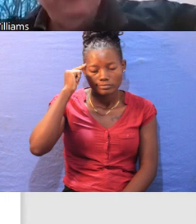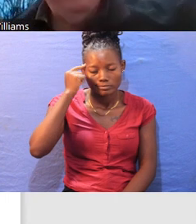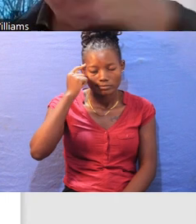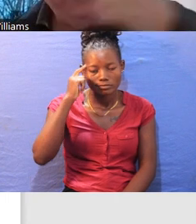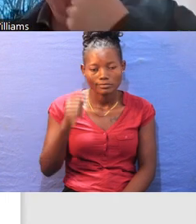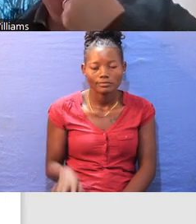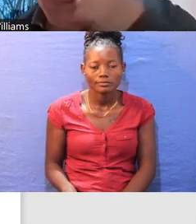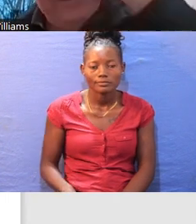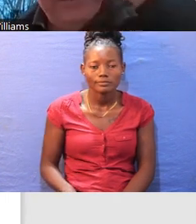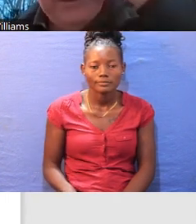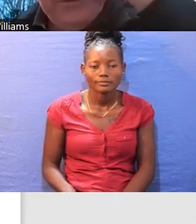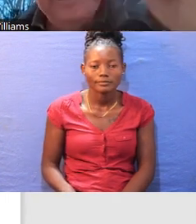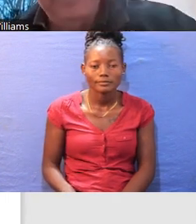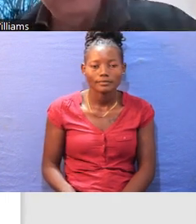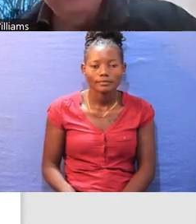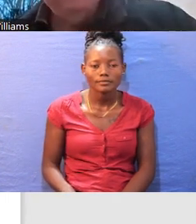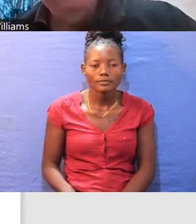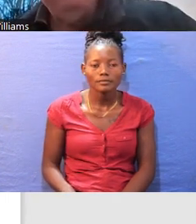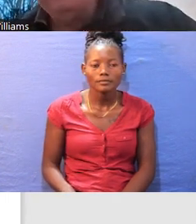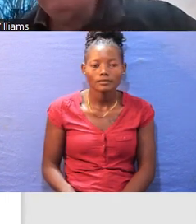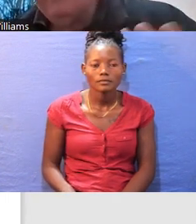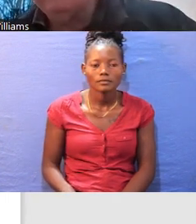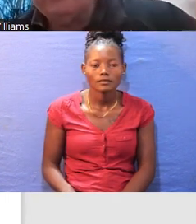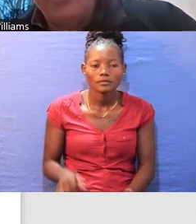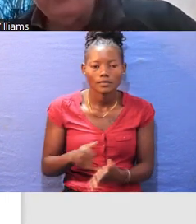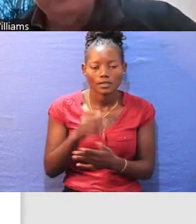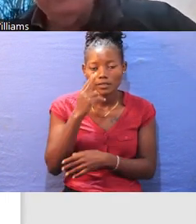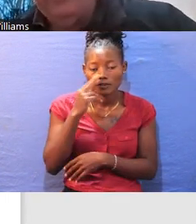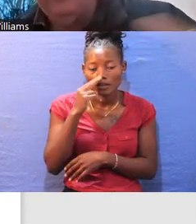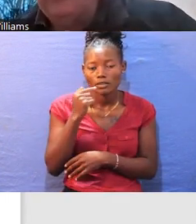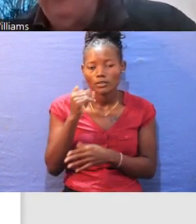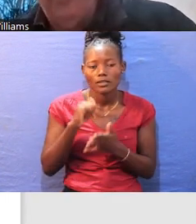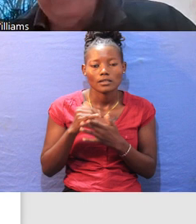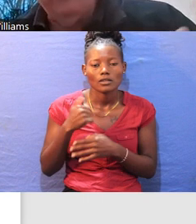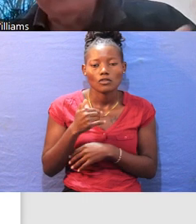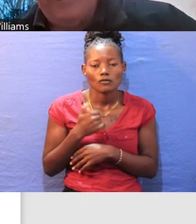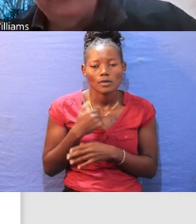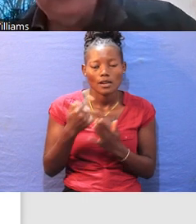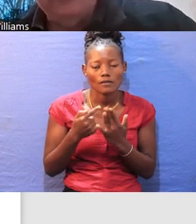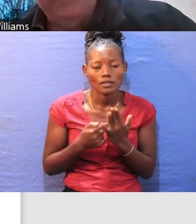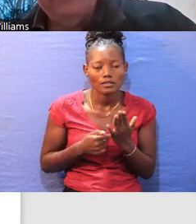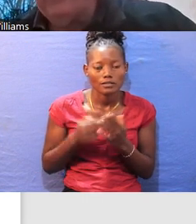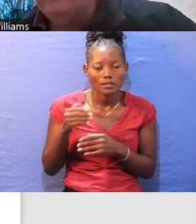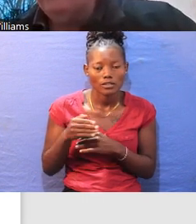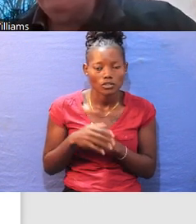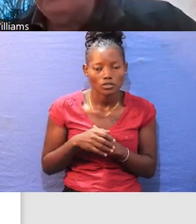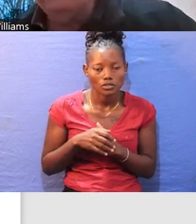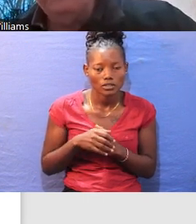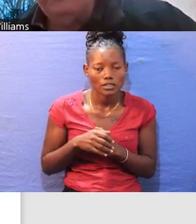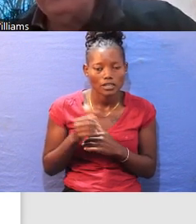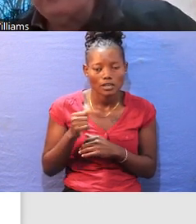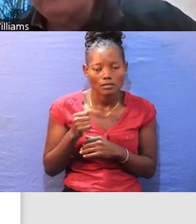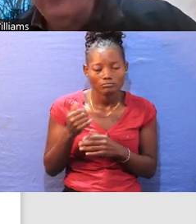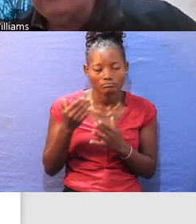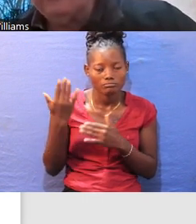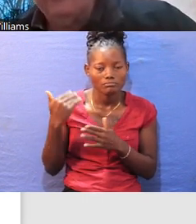You know what? It's funny you said that. We've been having that discussion here where I work. I work at a high school now here in beautiful